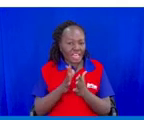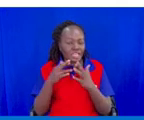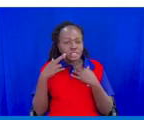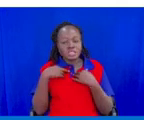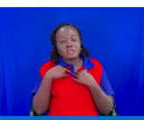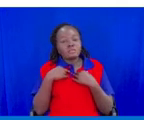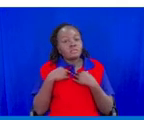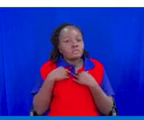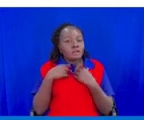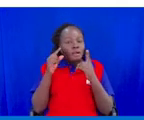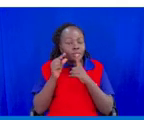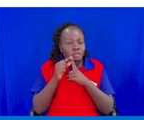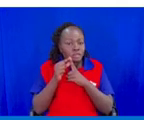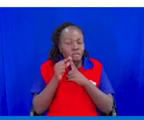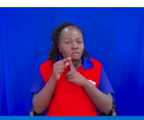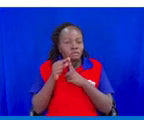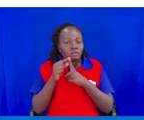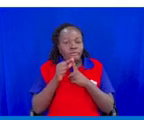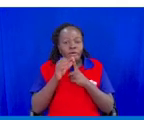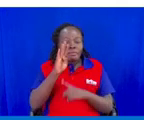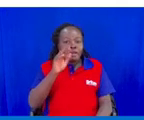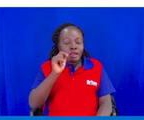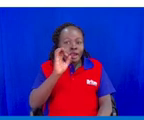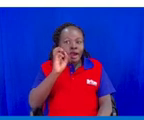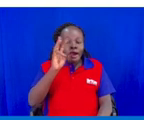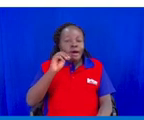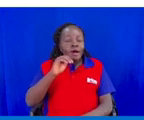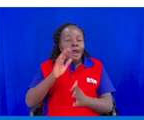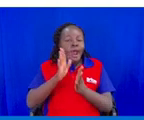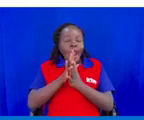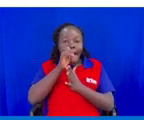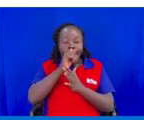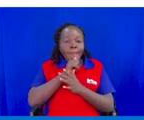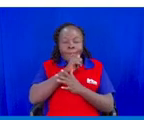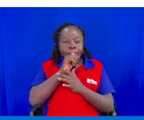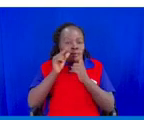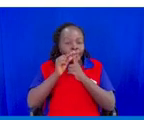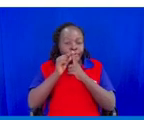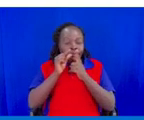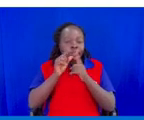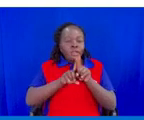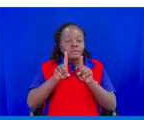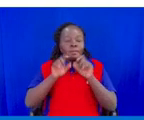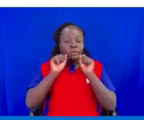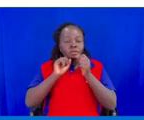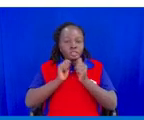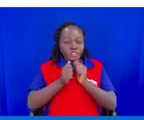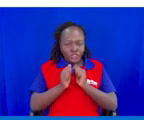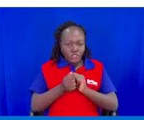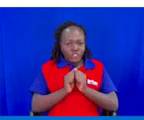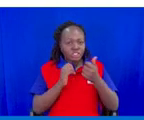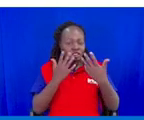one-time password, and you can use this password or change it for future logins and as far as security is concerned. So very